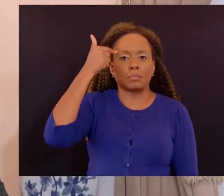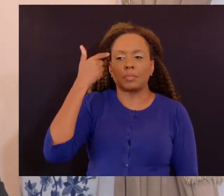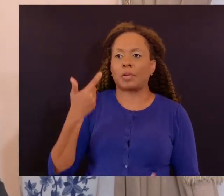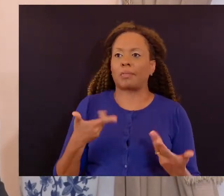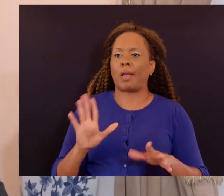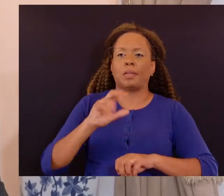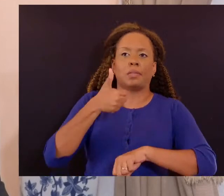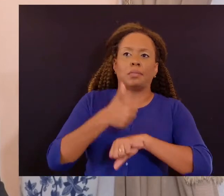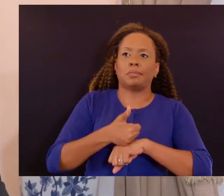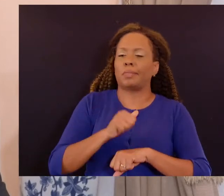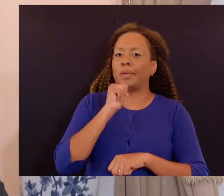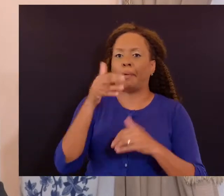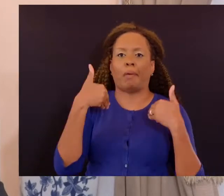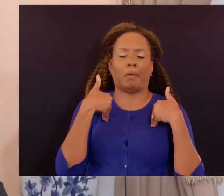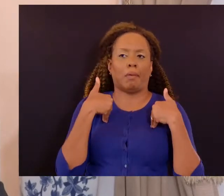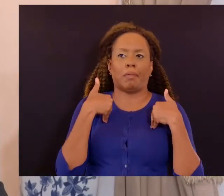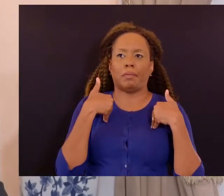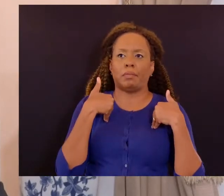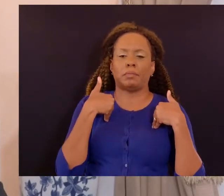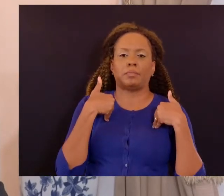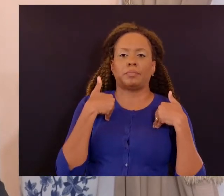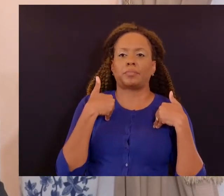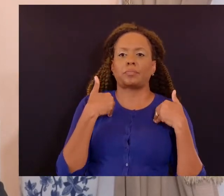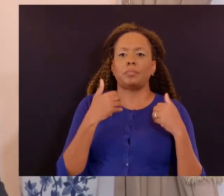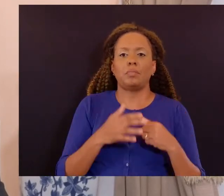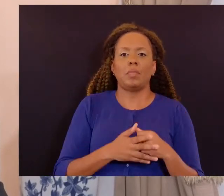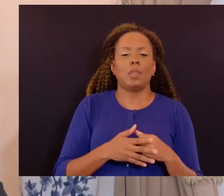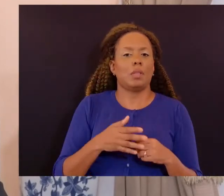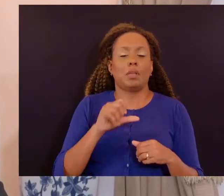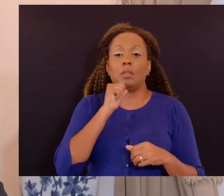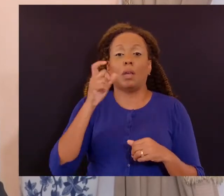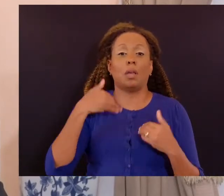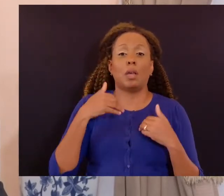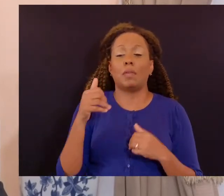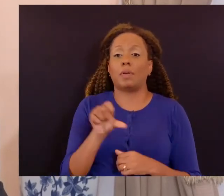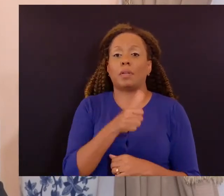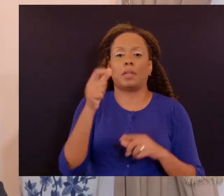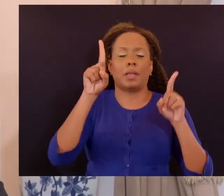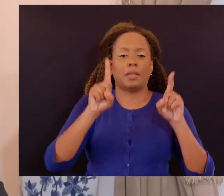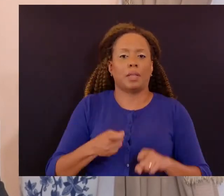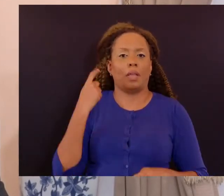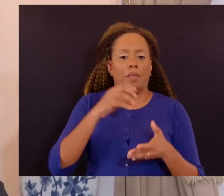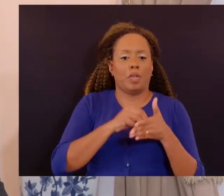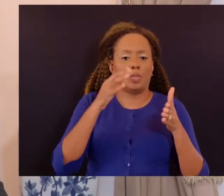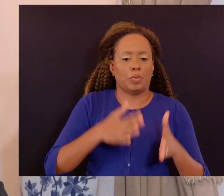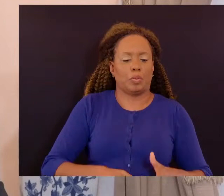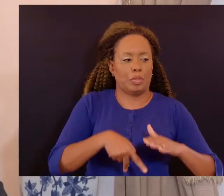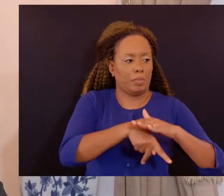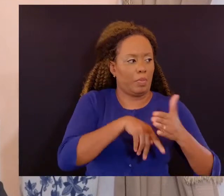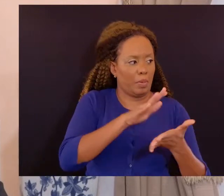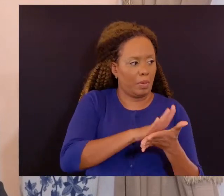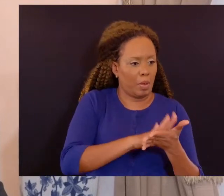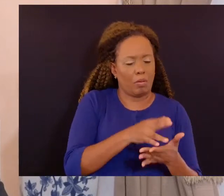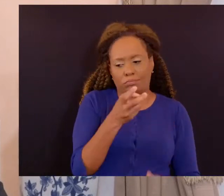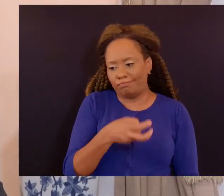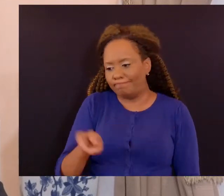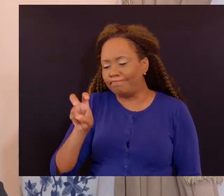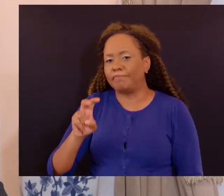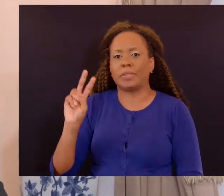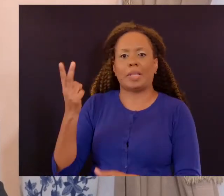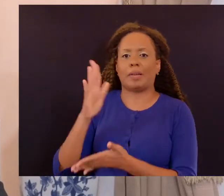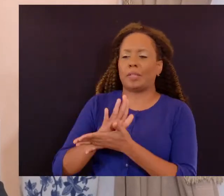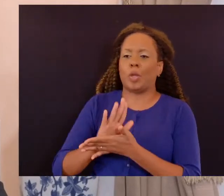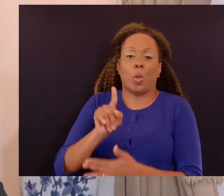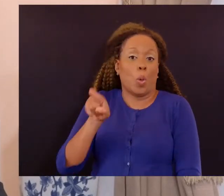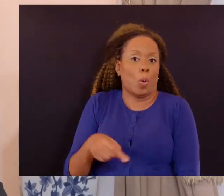Education can properly transfer students out of primary school and into secondary school. It therefore means that not having